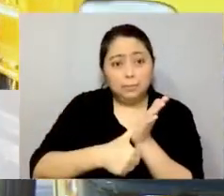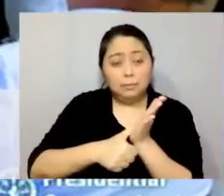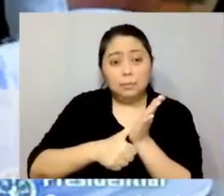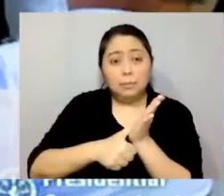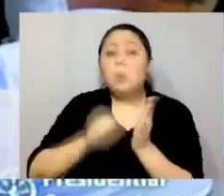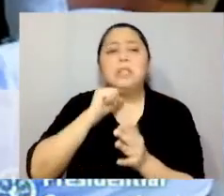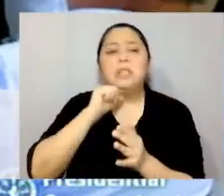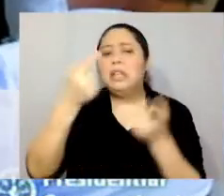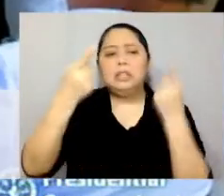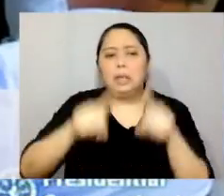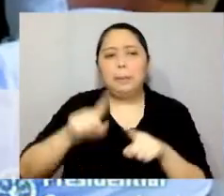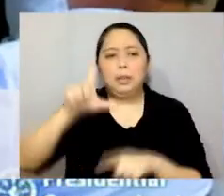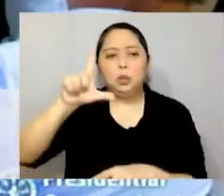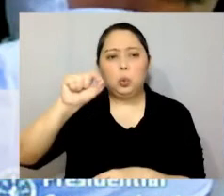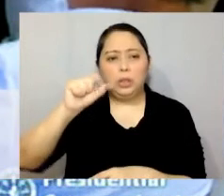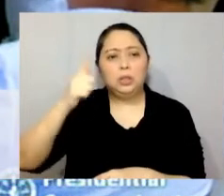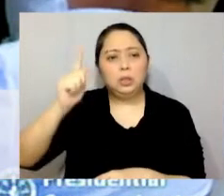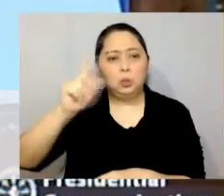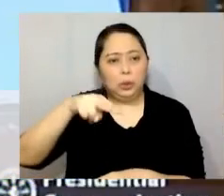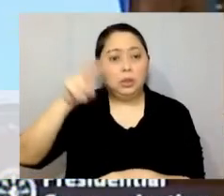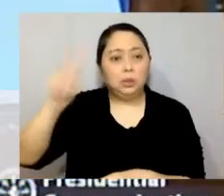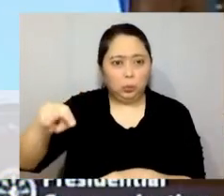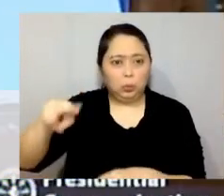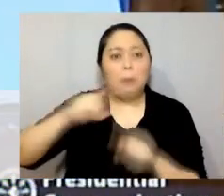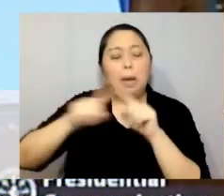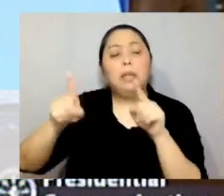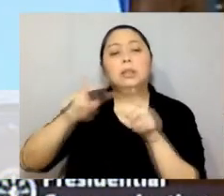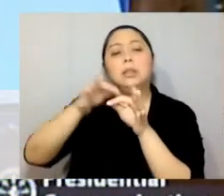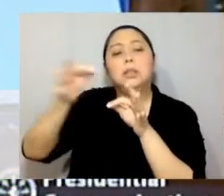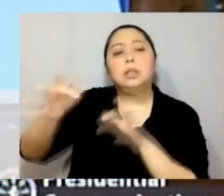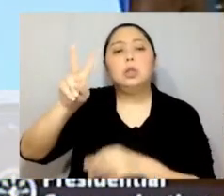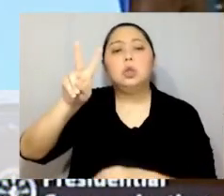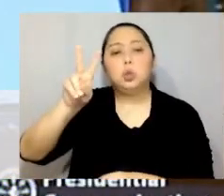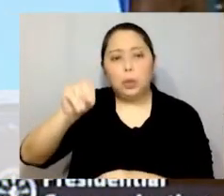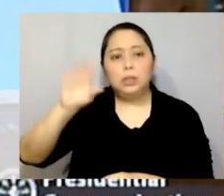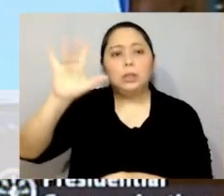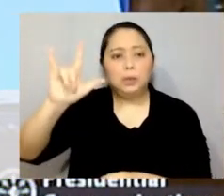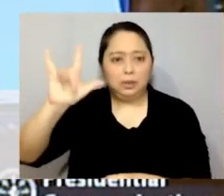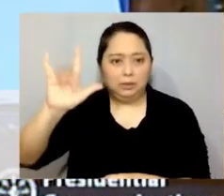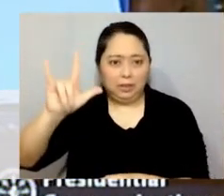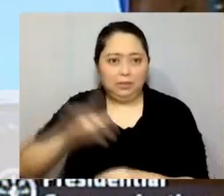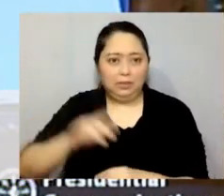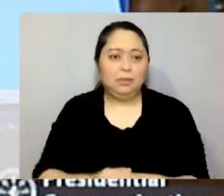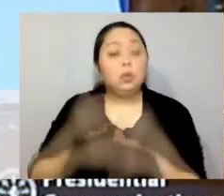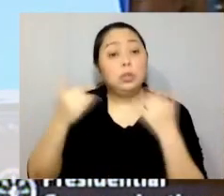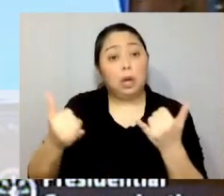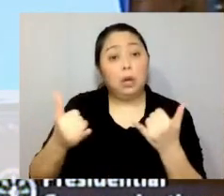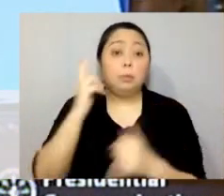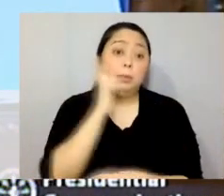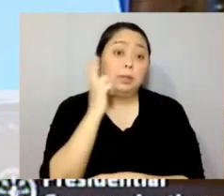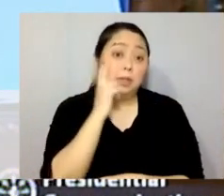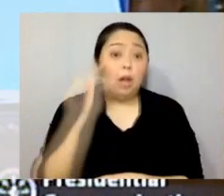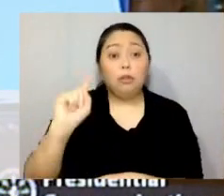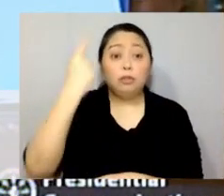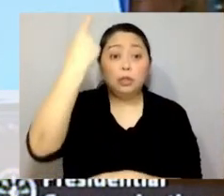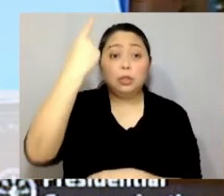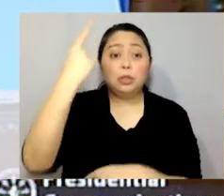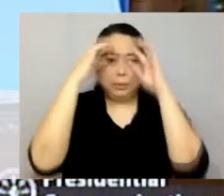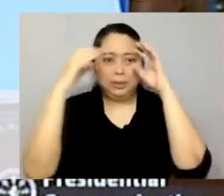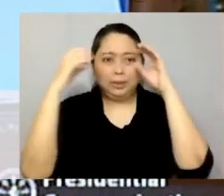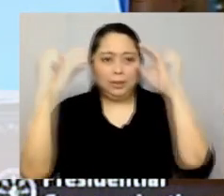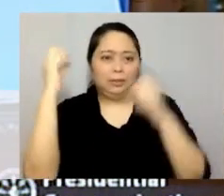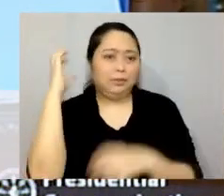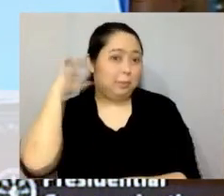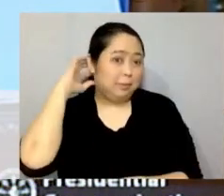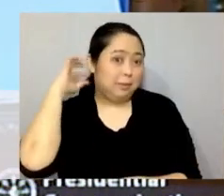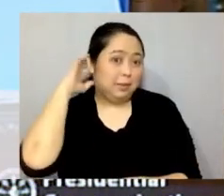2025. Malacanang says President Duterte, the first president from Mindanao, will help Bangsamoro authorities seek an extension of